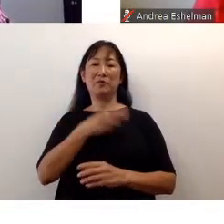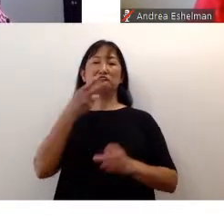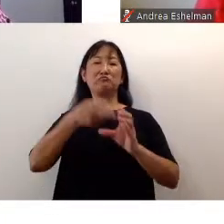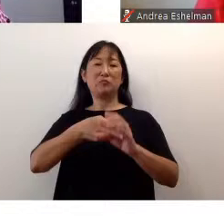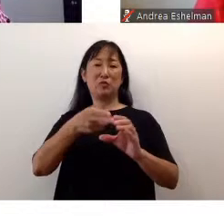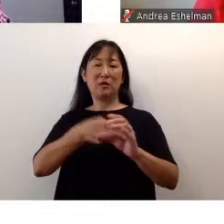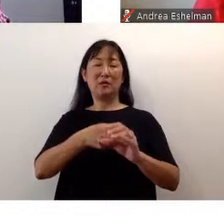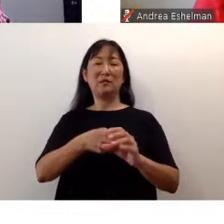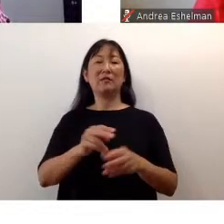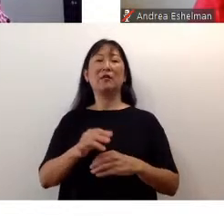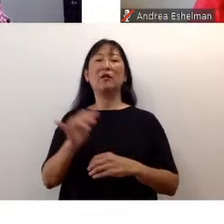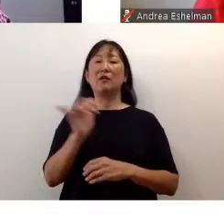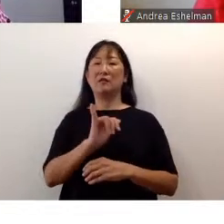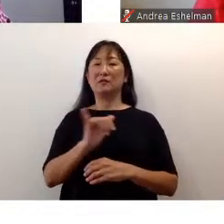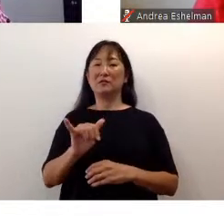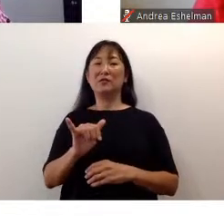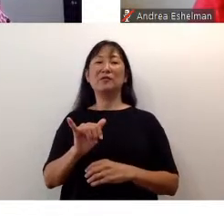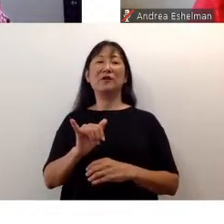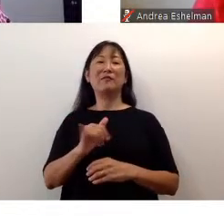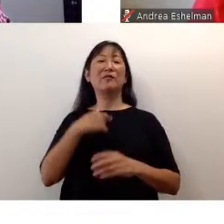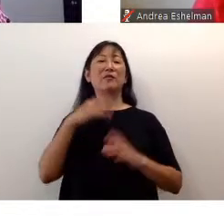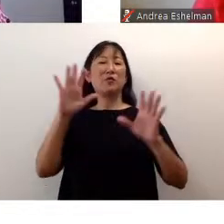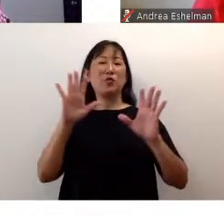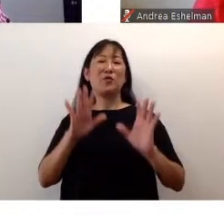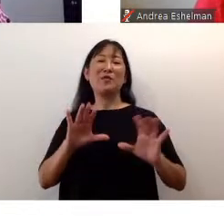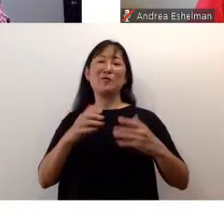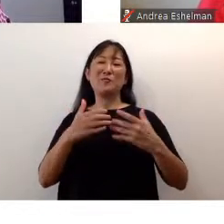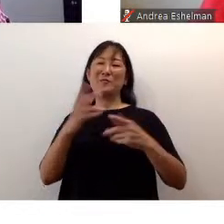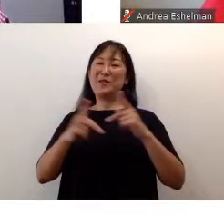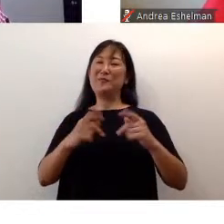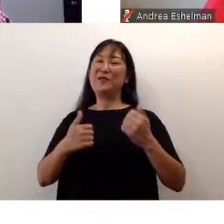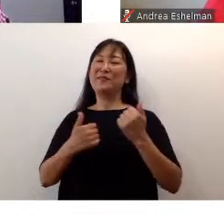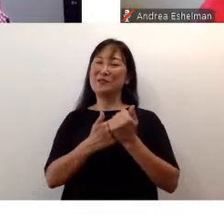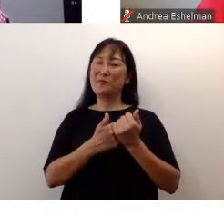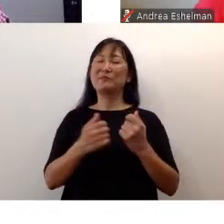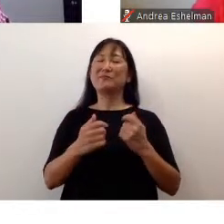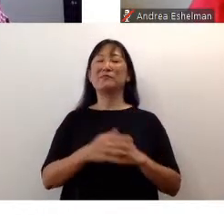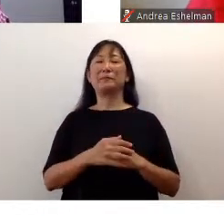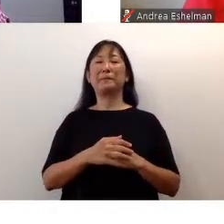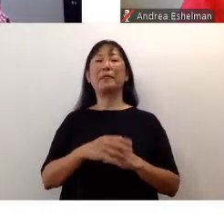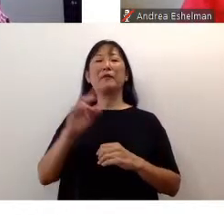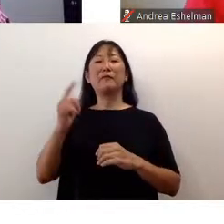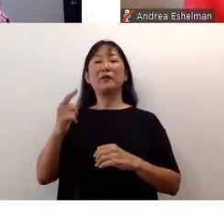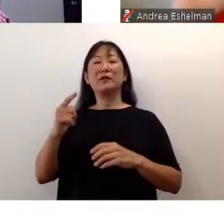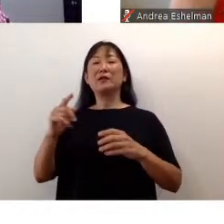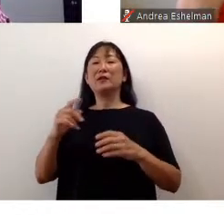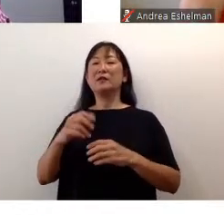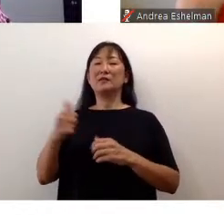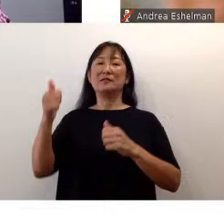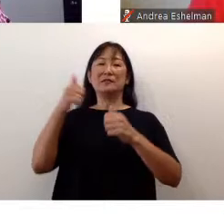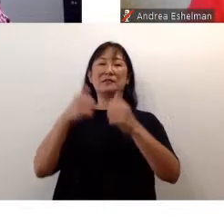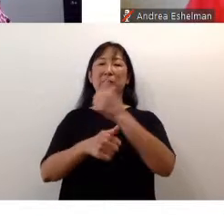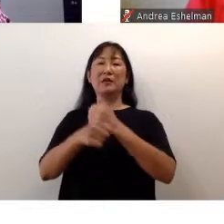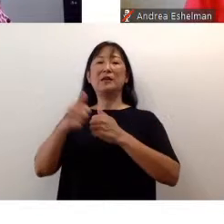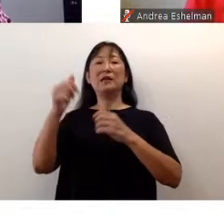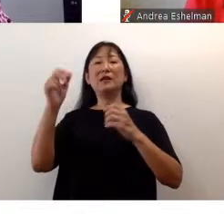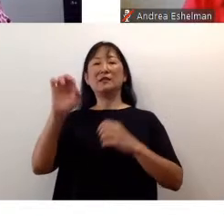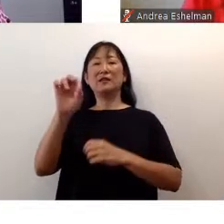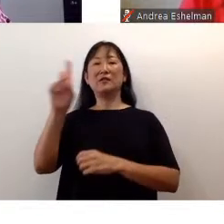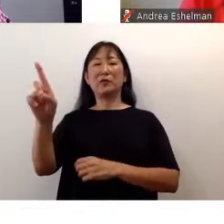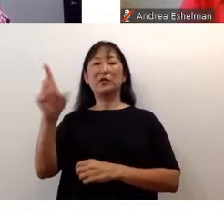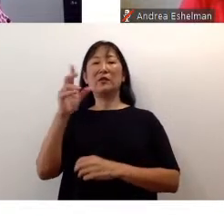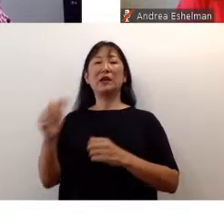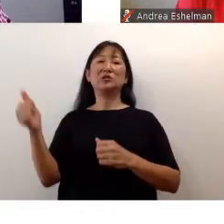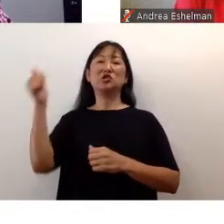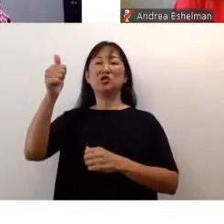As always, I'm joined by a great group of people helping us out. First of all, Andrea Eshelman, our Deputy Executive Director and our Chief